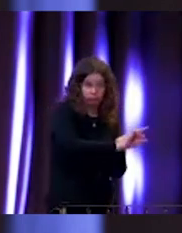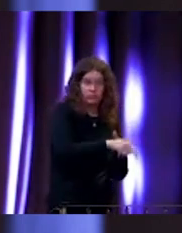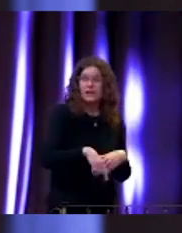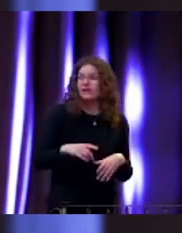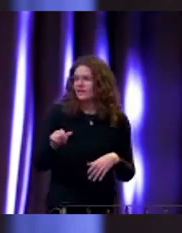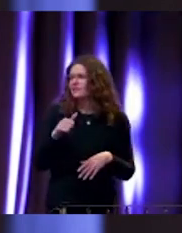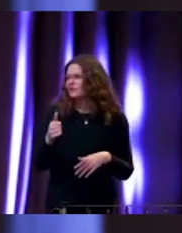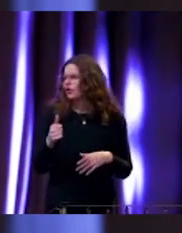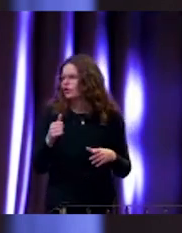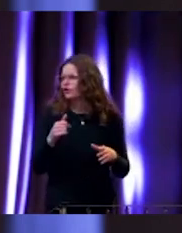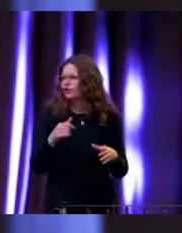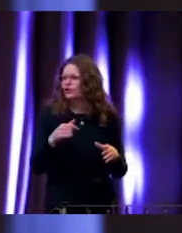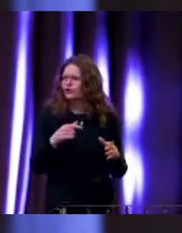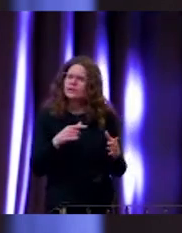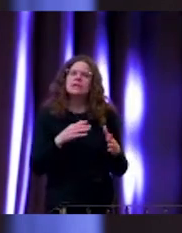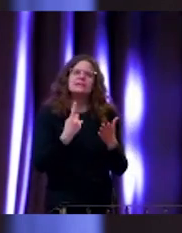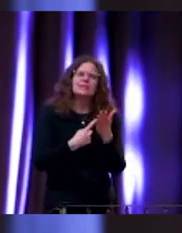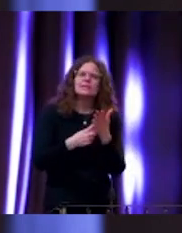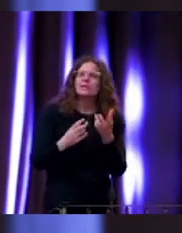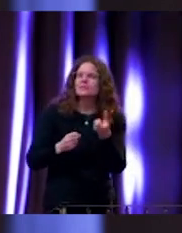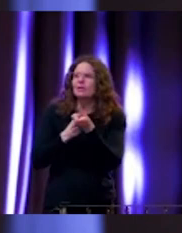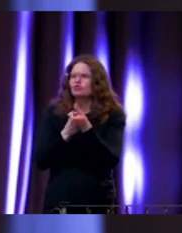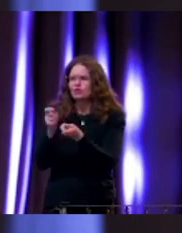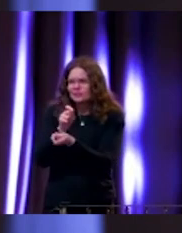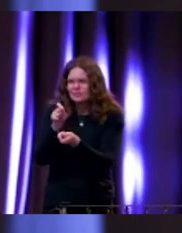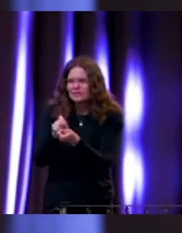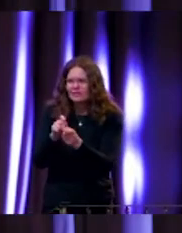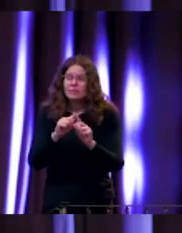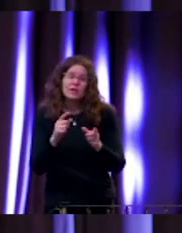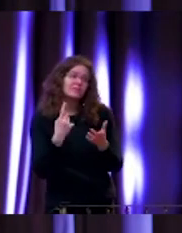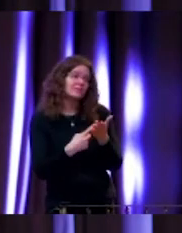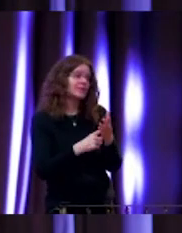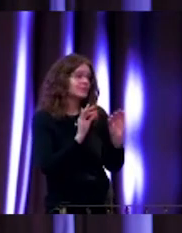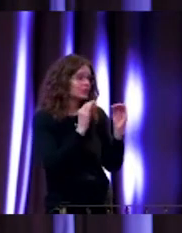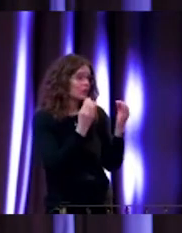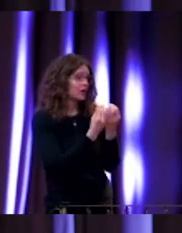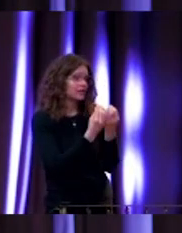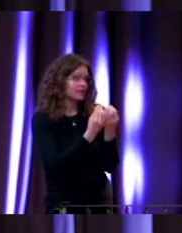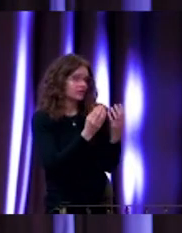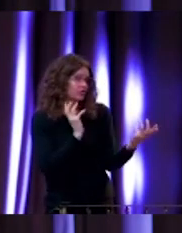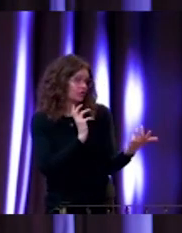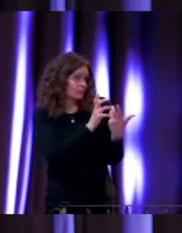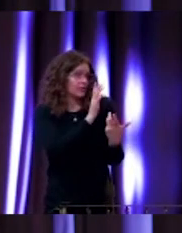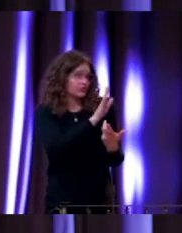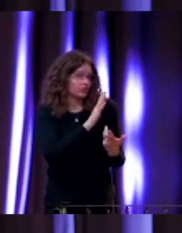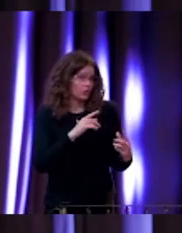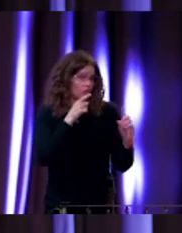that's sponsorship specific, but sometimes they're just an organization that is just aligned, right? But just other spaces to kind of just weasel